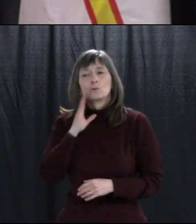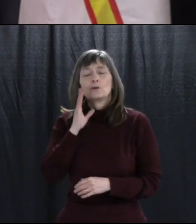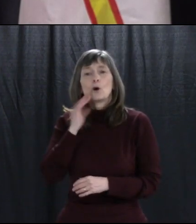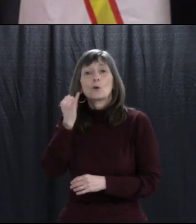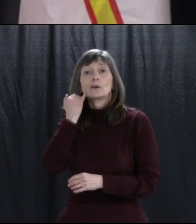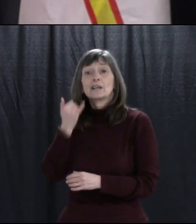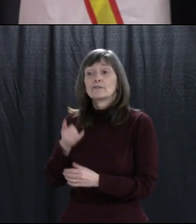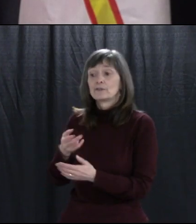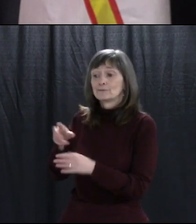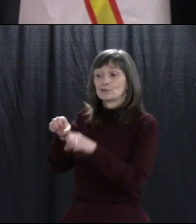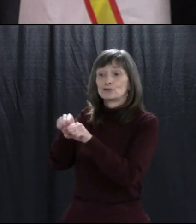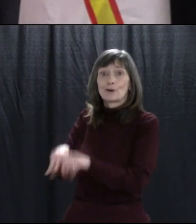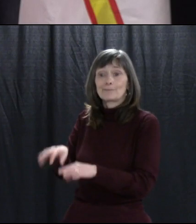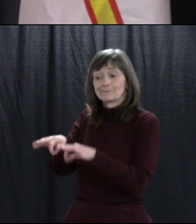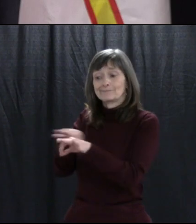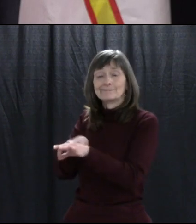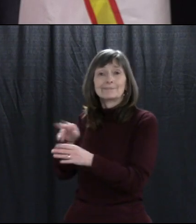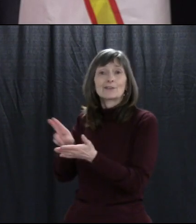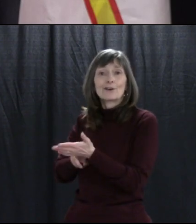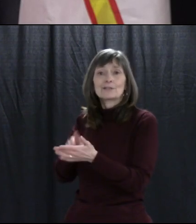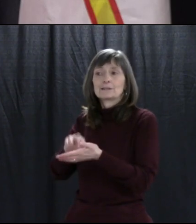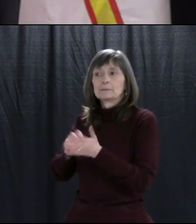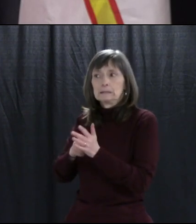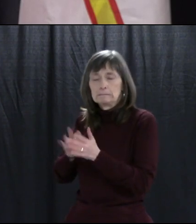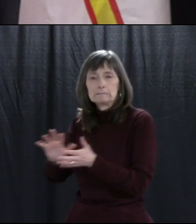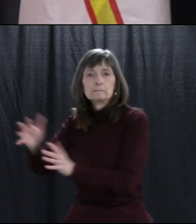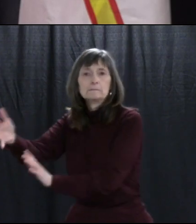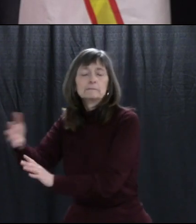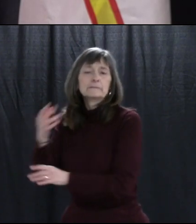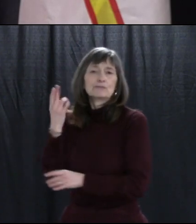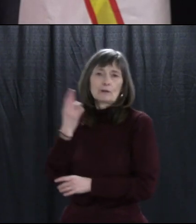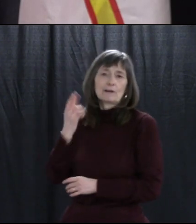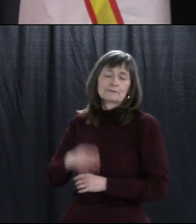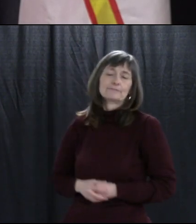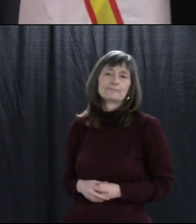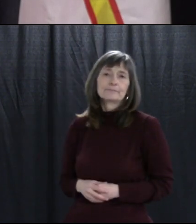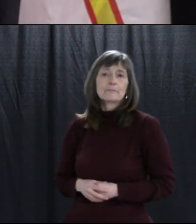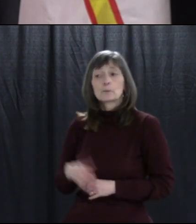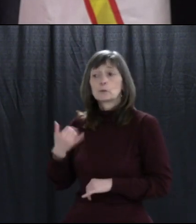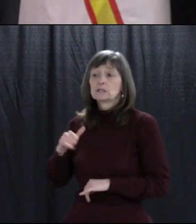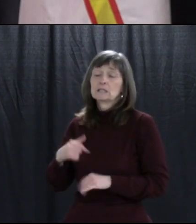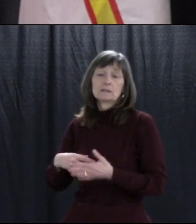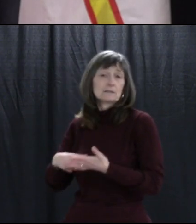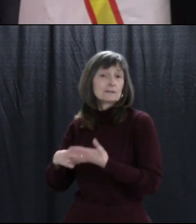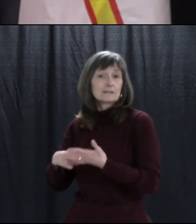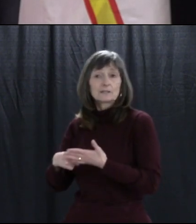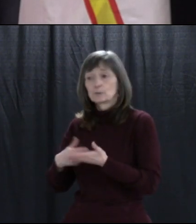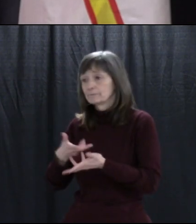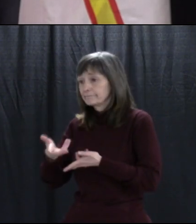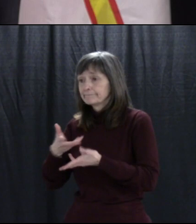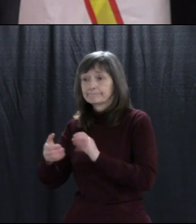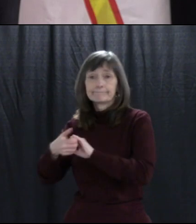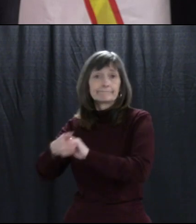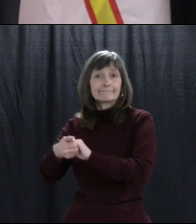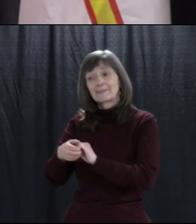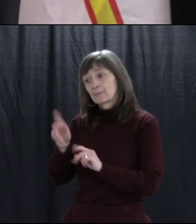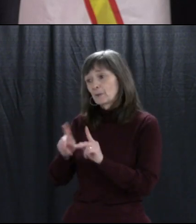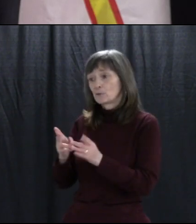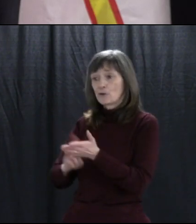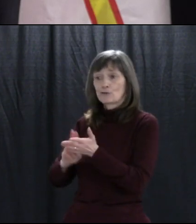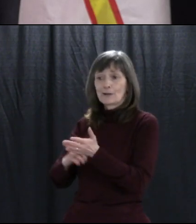could potentially have as well. But, again, we'll see how long this lasts. We'll continue to work with the people that have been working with us for many years.